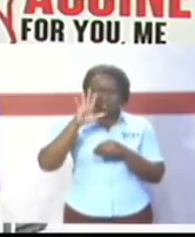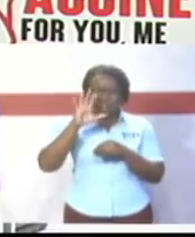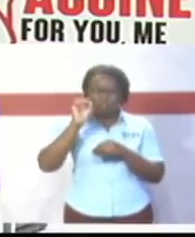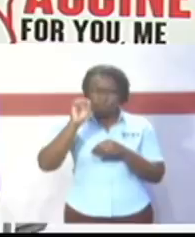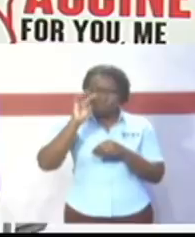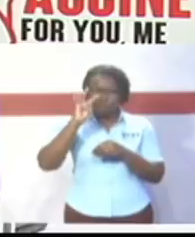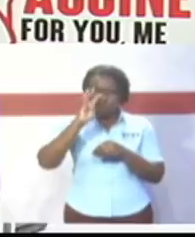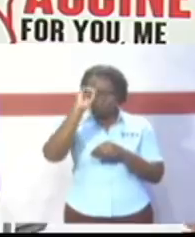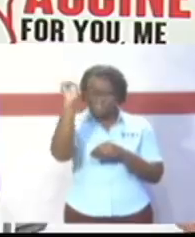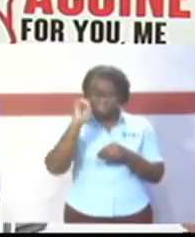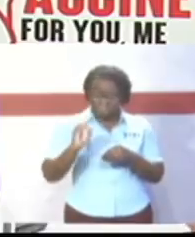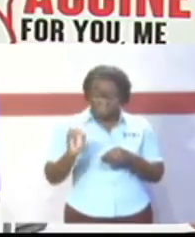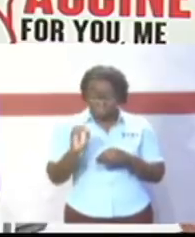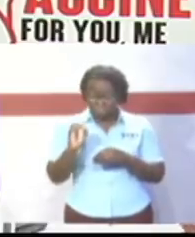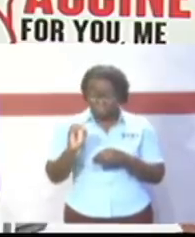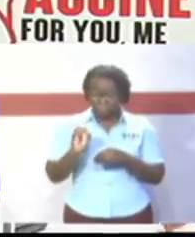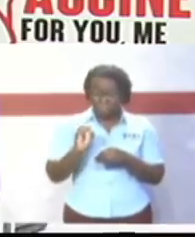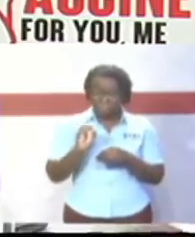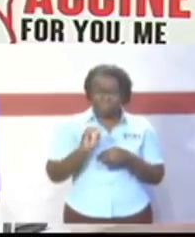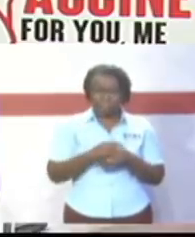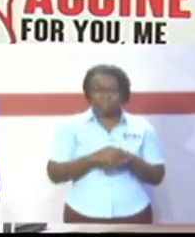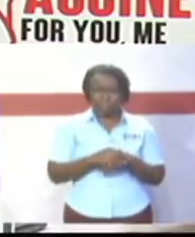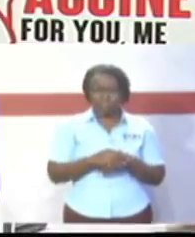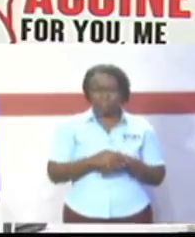45.4% of the population.